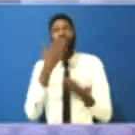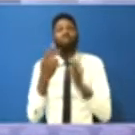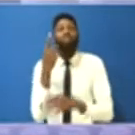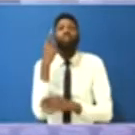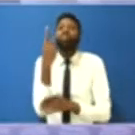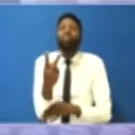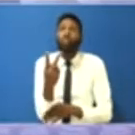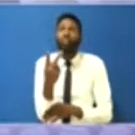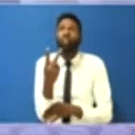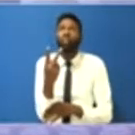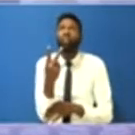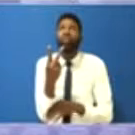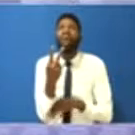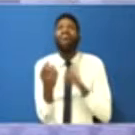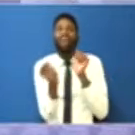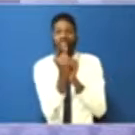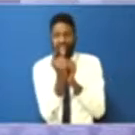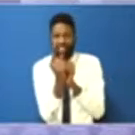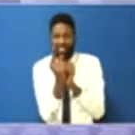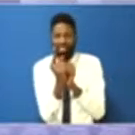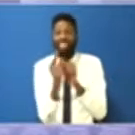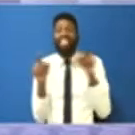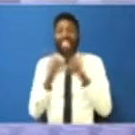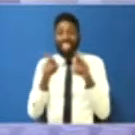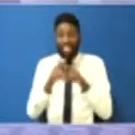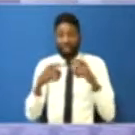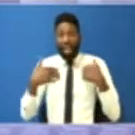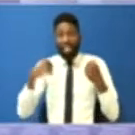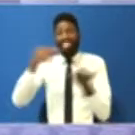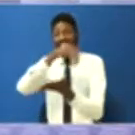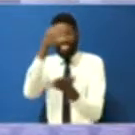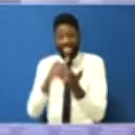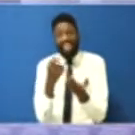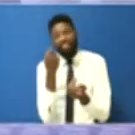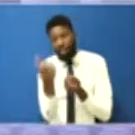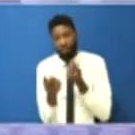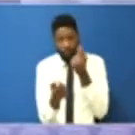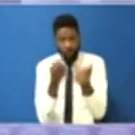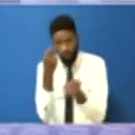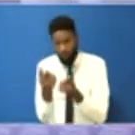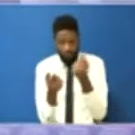211 tukona health centers hideo